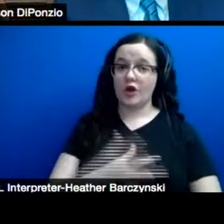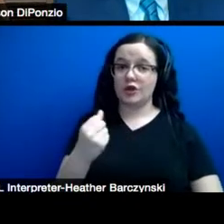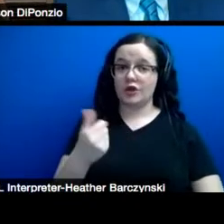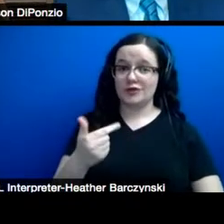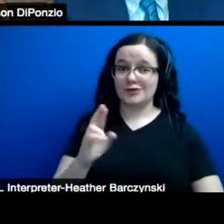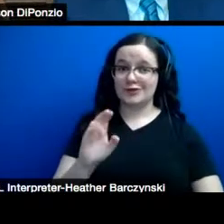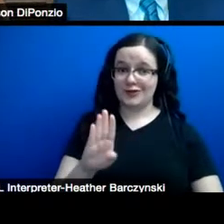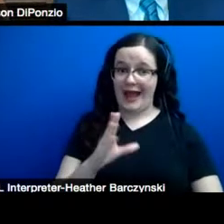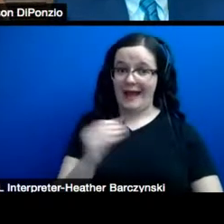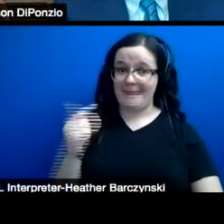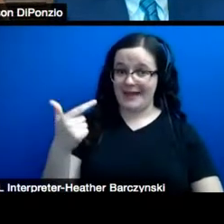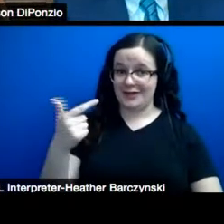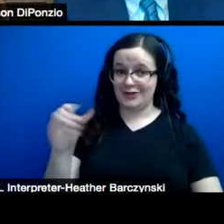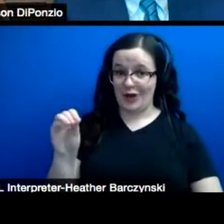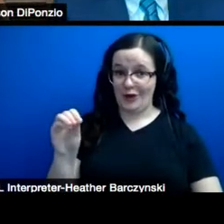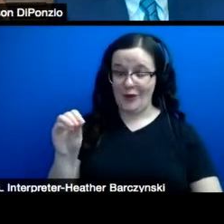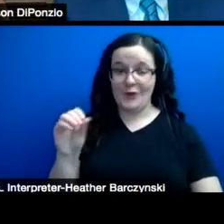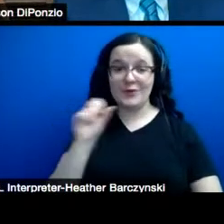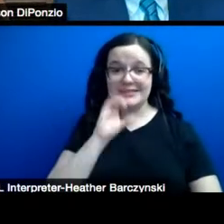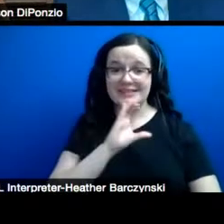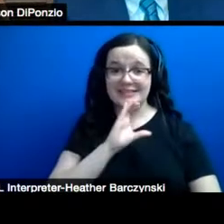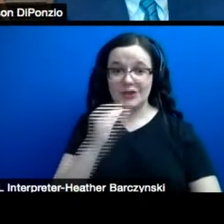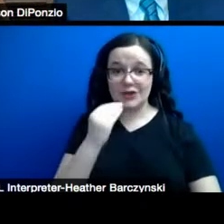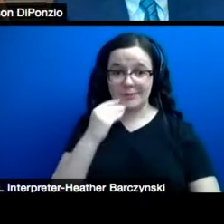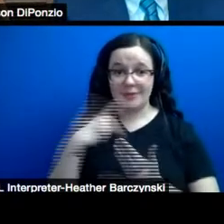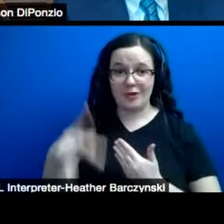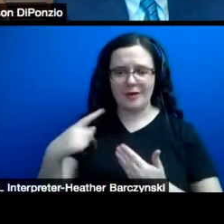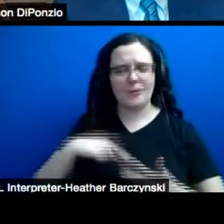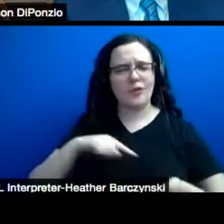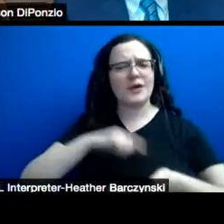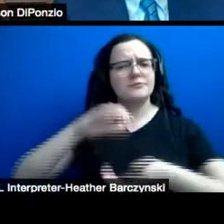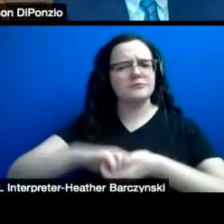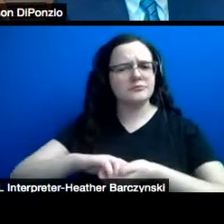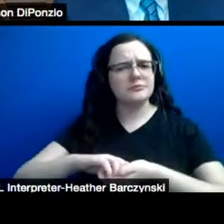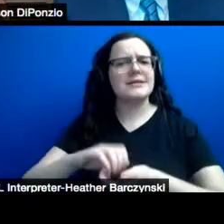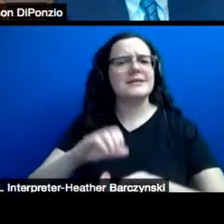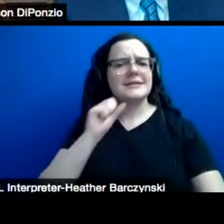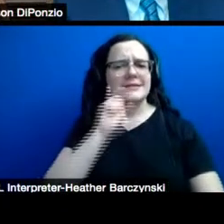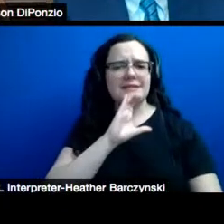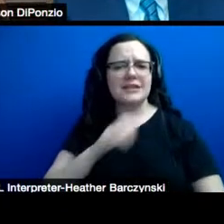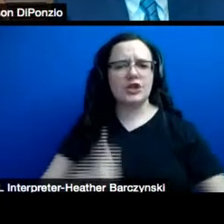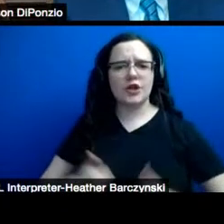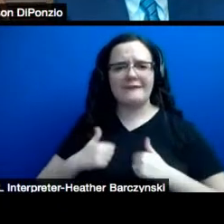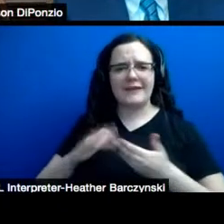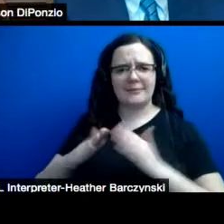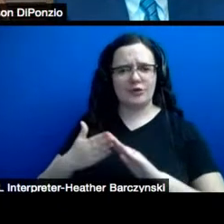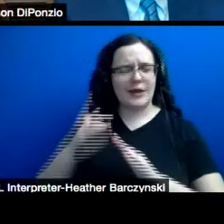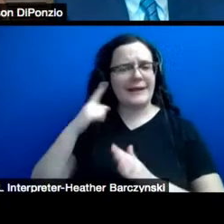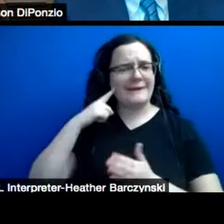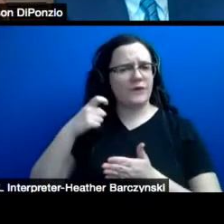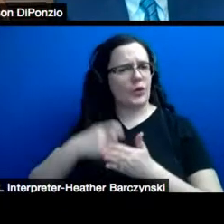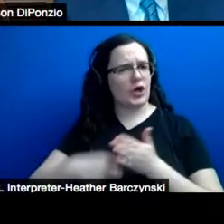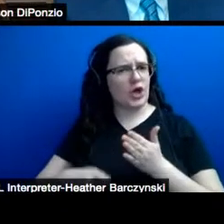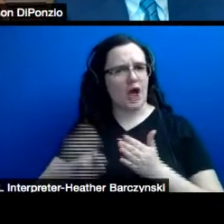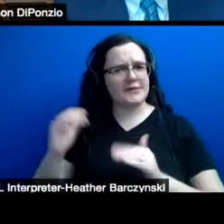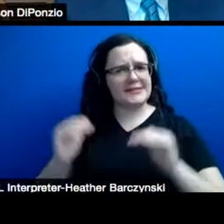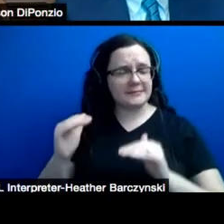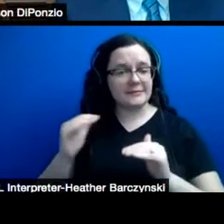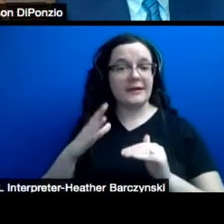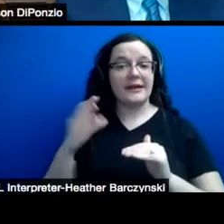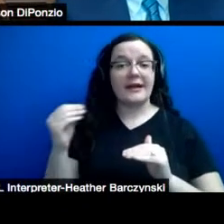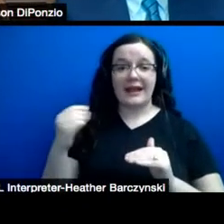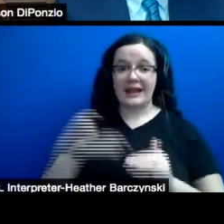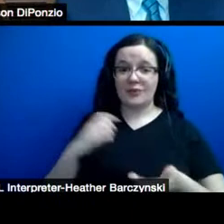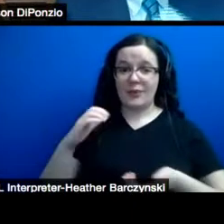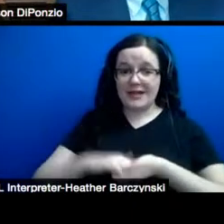developing partnerships with senior living communities to offset costs and creatively partner to host a lunch program on location